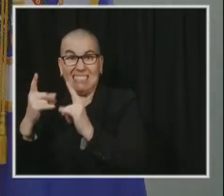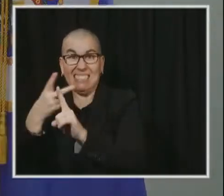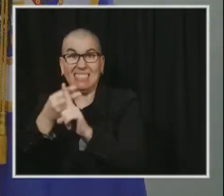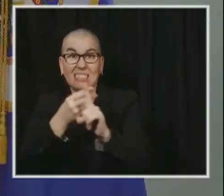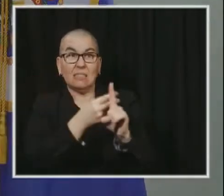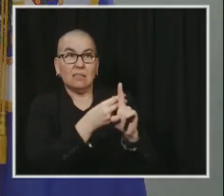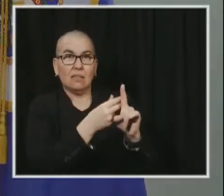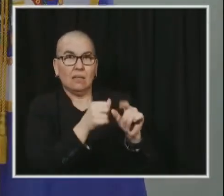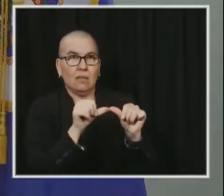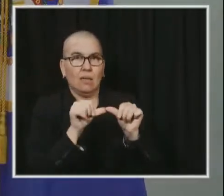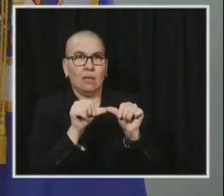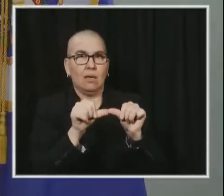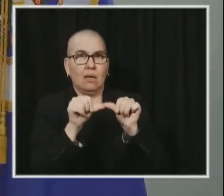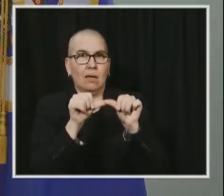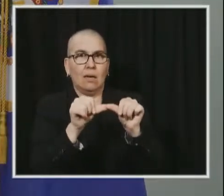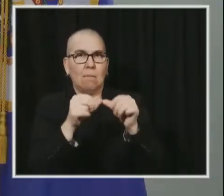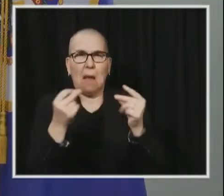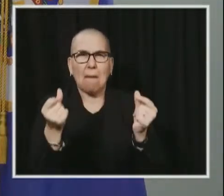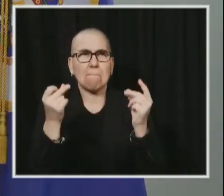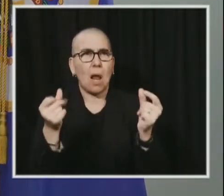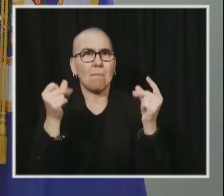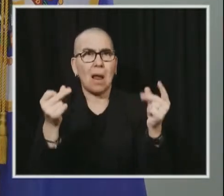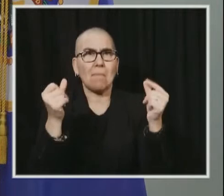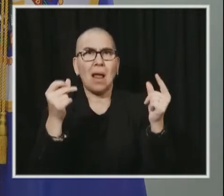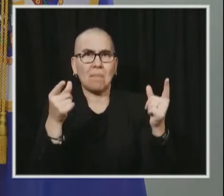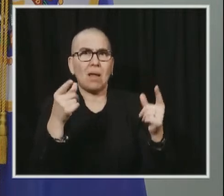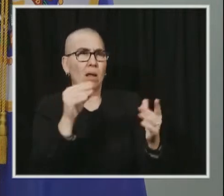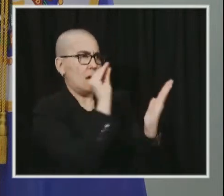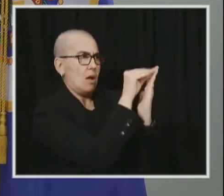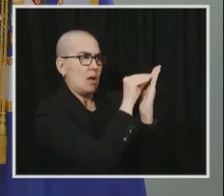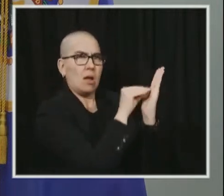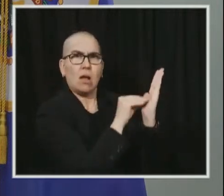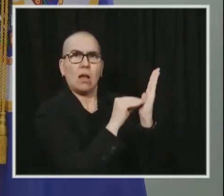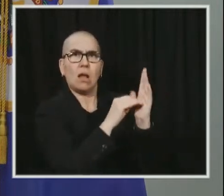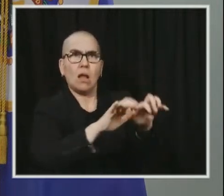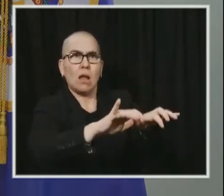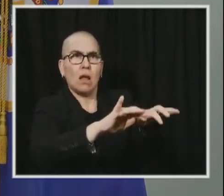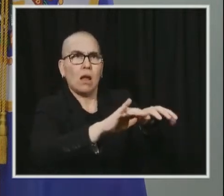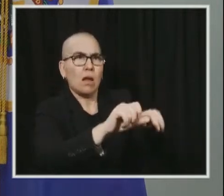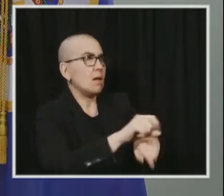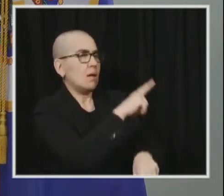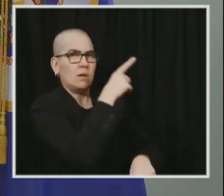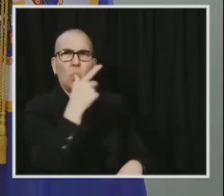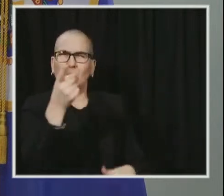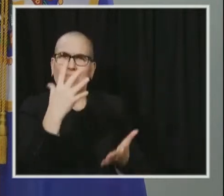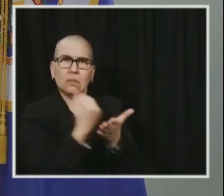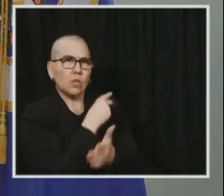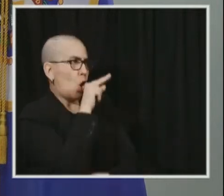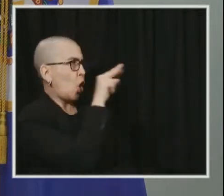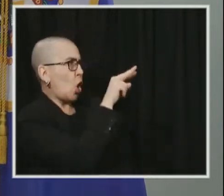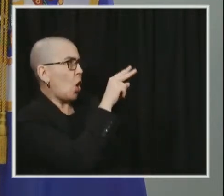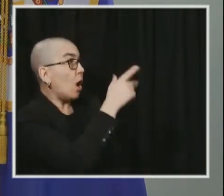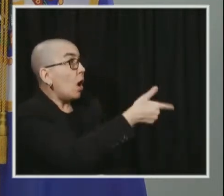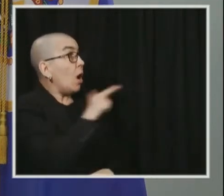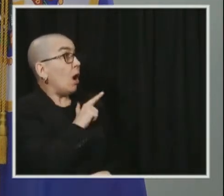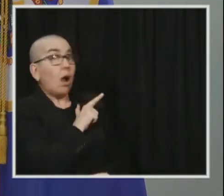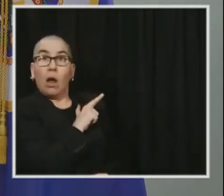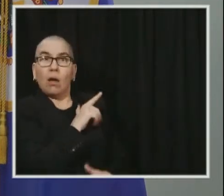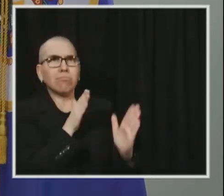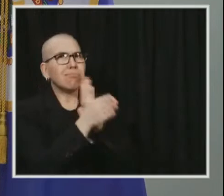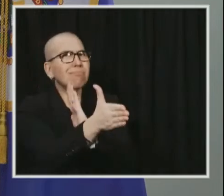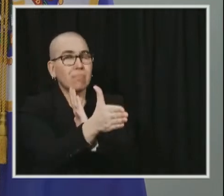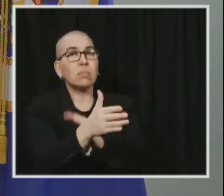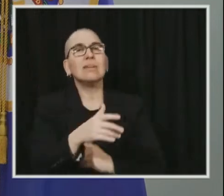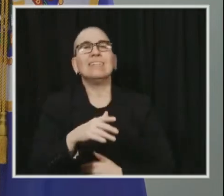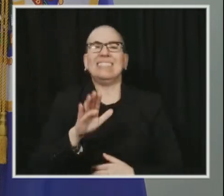in and the navigator and find out where you're at and where you can get them, those are up and running. But here's the thing, there's not enough vaccines.